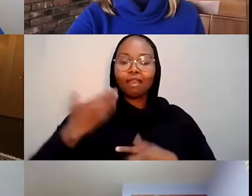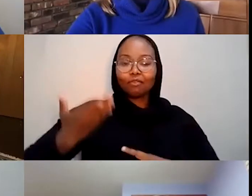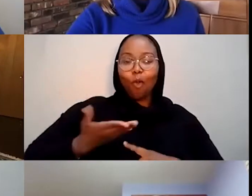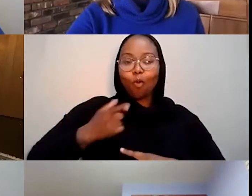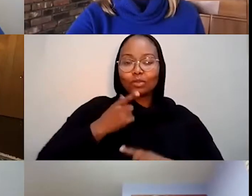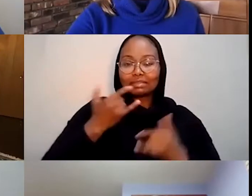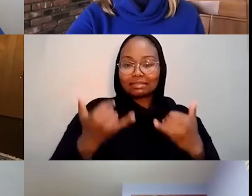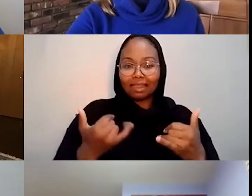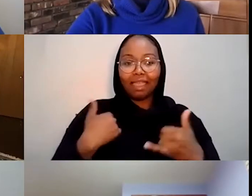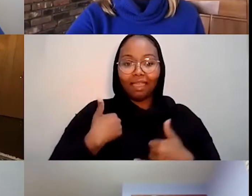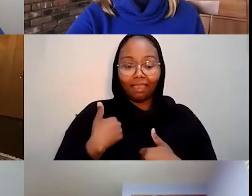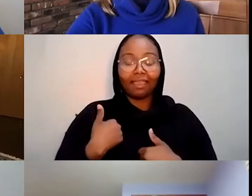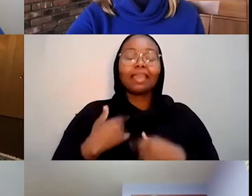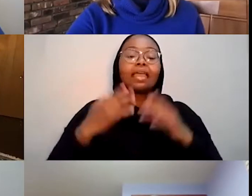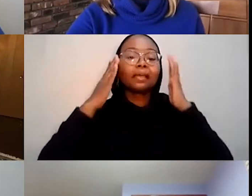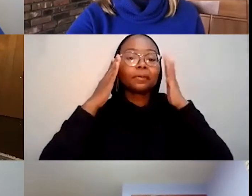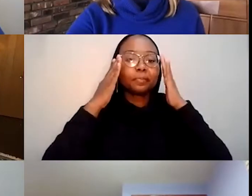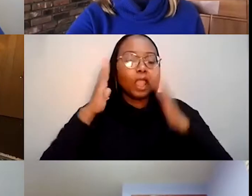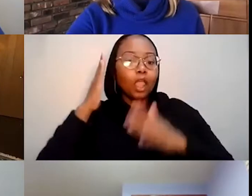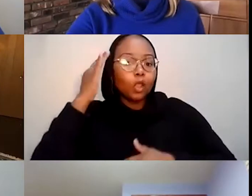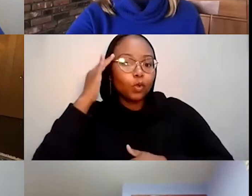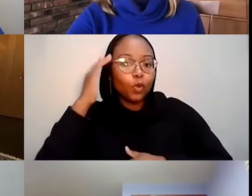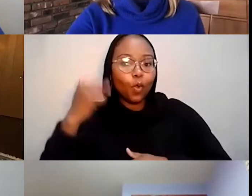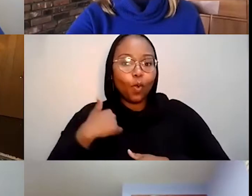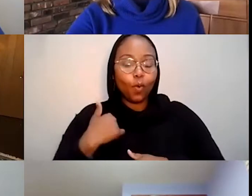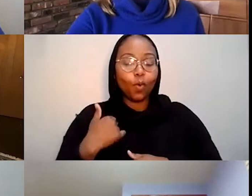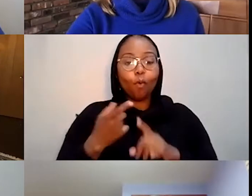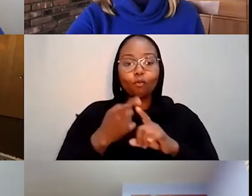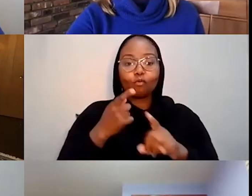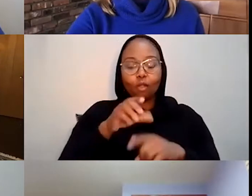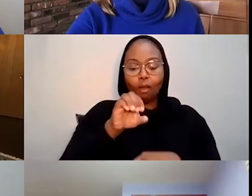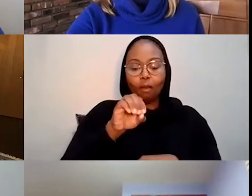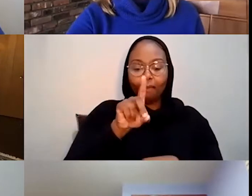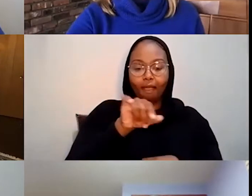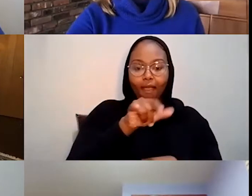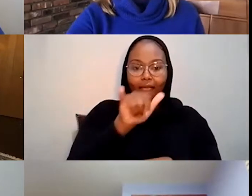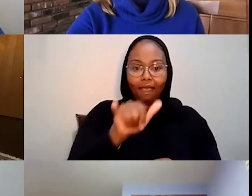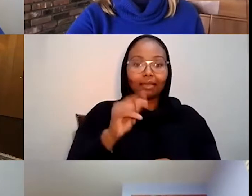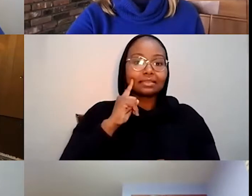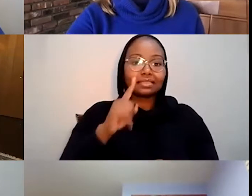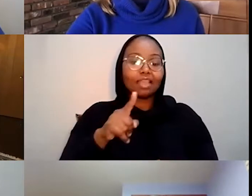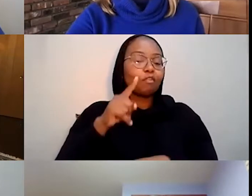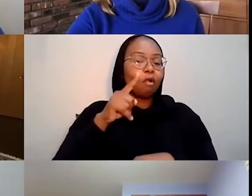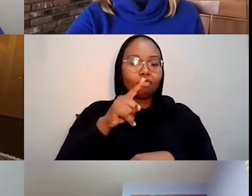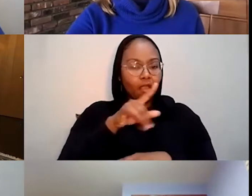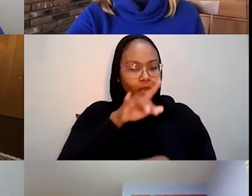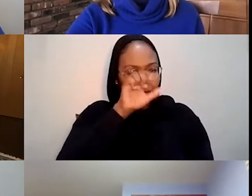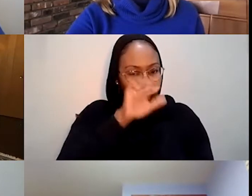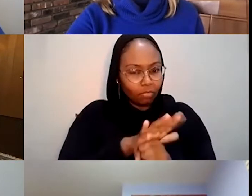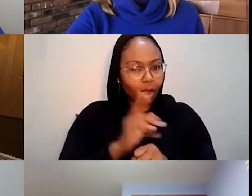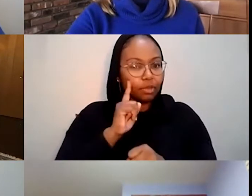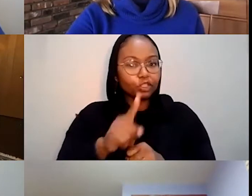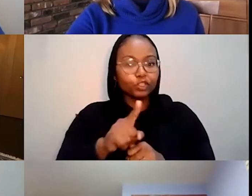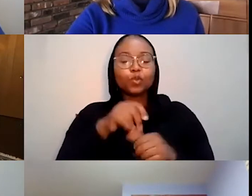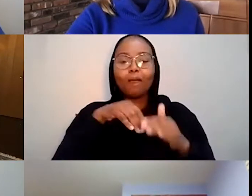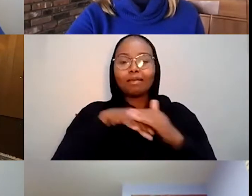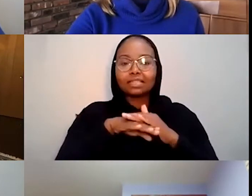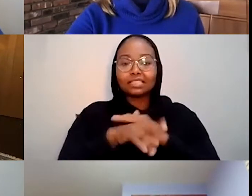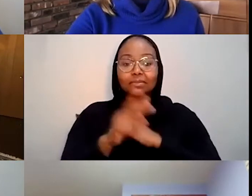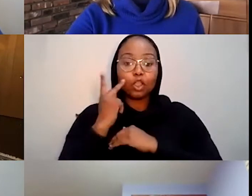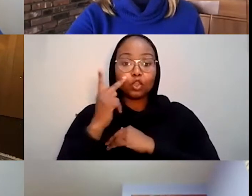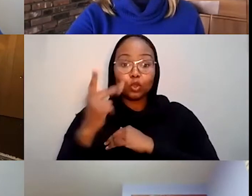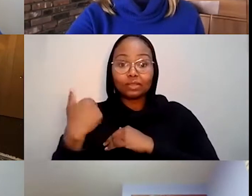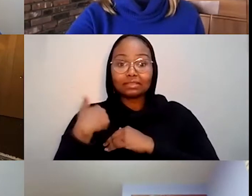and the Sisterhood. And please note that per Odyssey's commitment to accessibility, you will see a button below